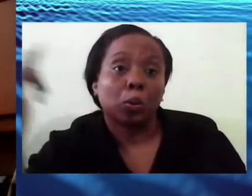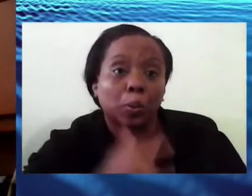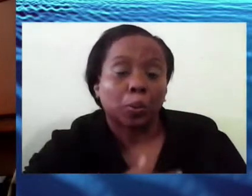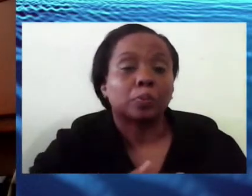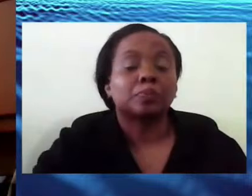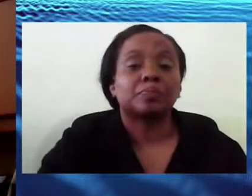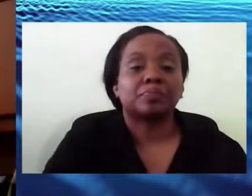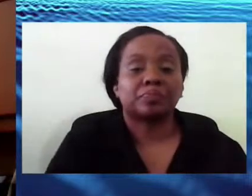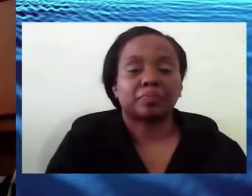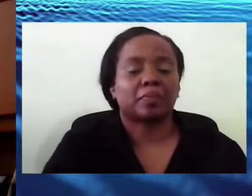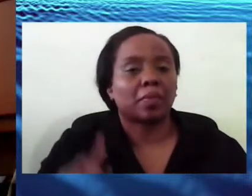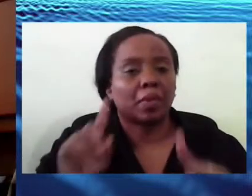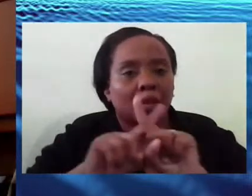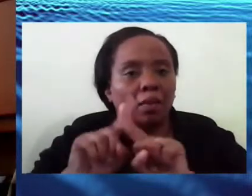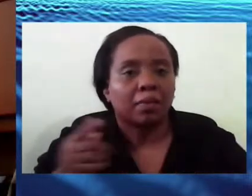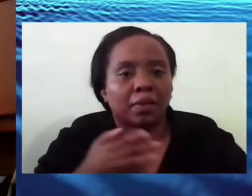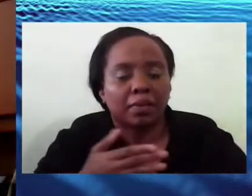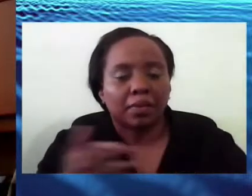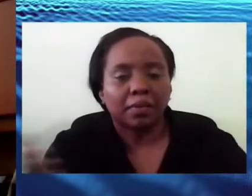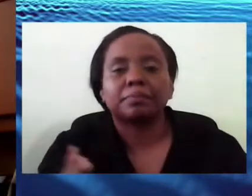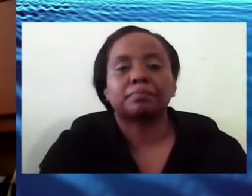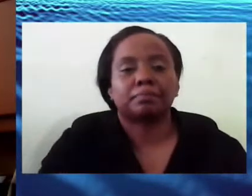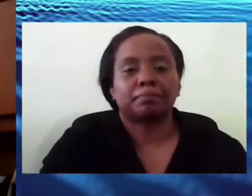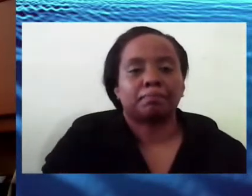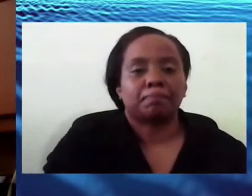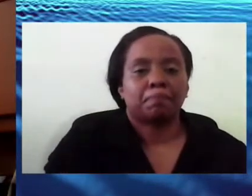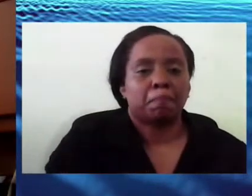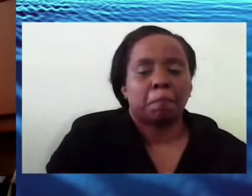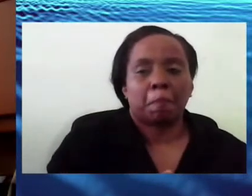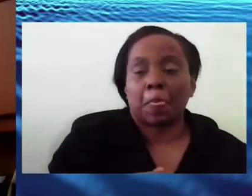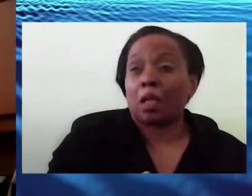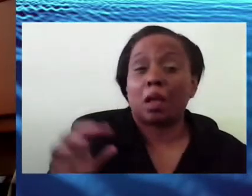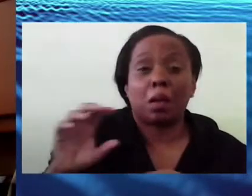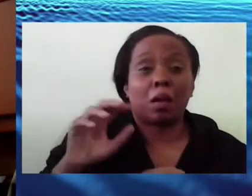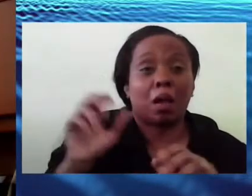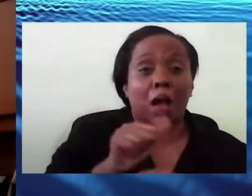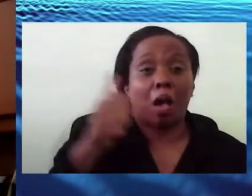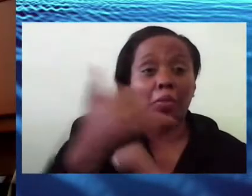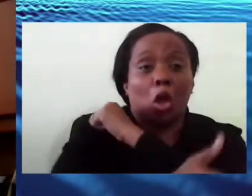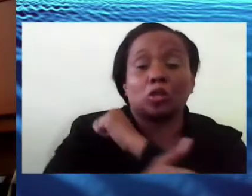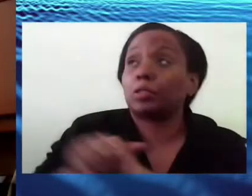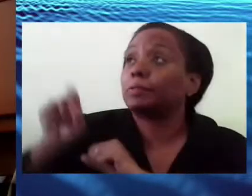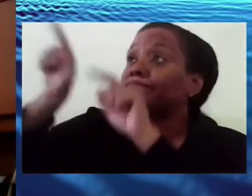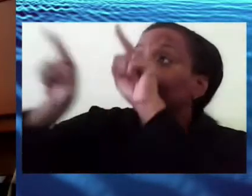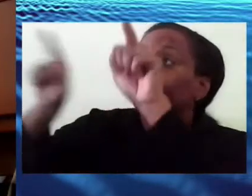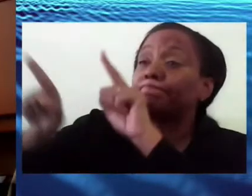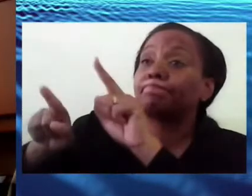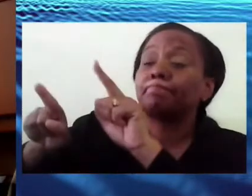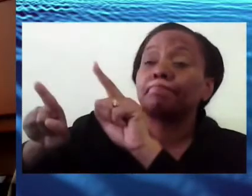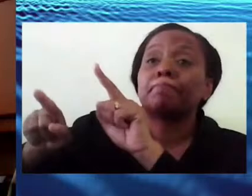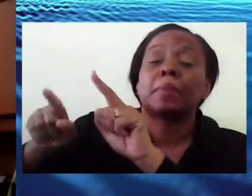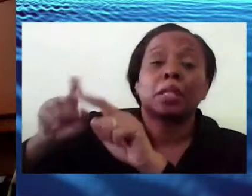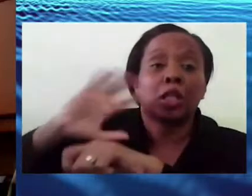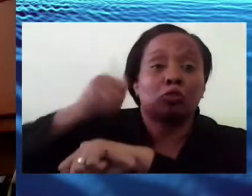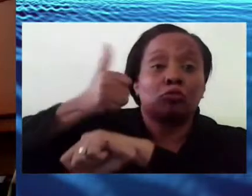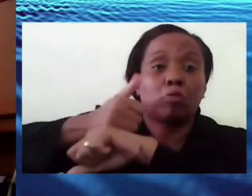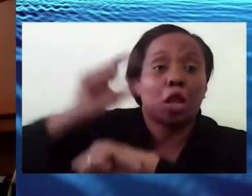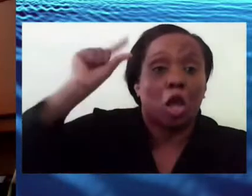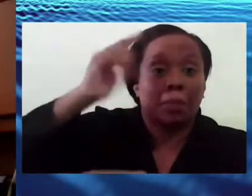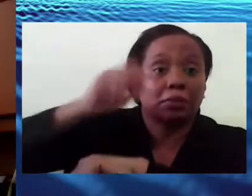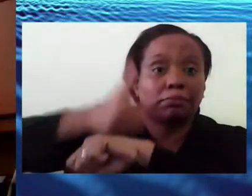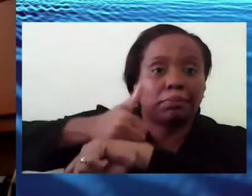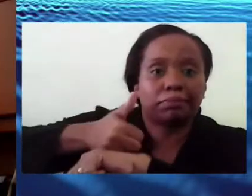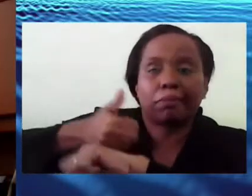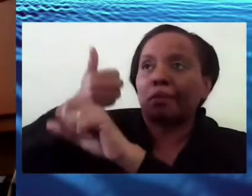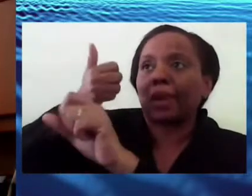of factors, both in the source markets, but based on their own domestic regulations set in place by their governments and their regulators. And then,